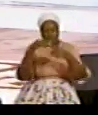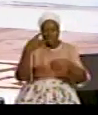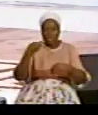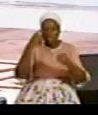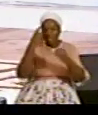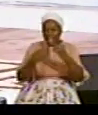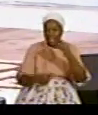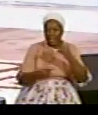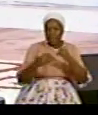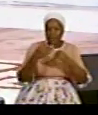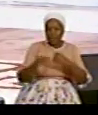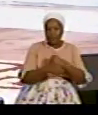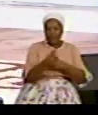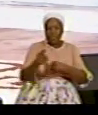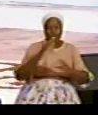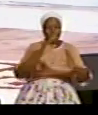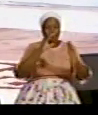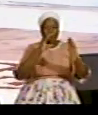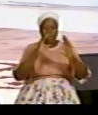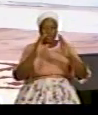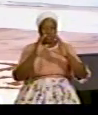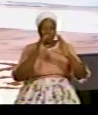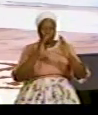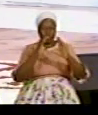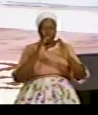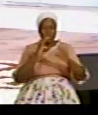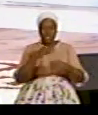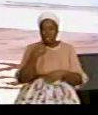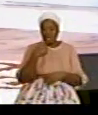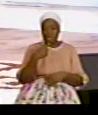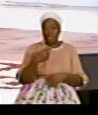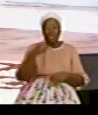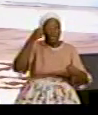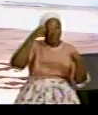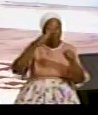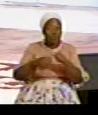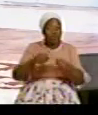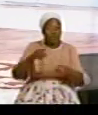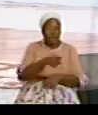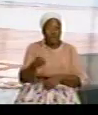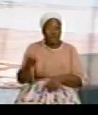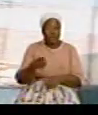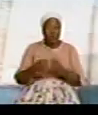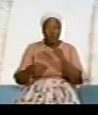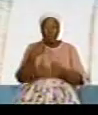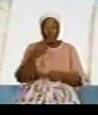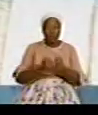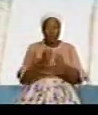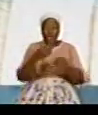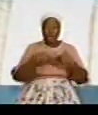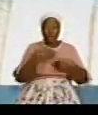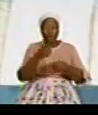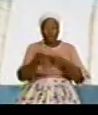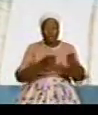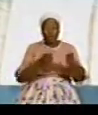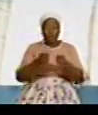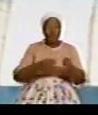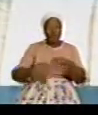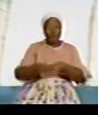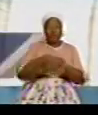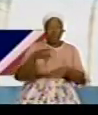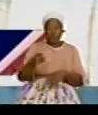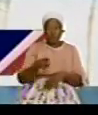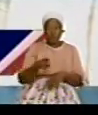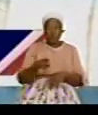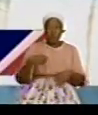end of their conversation. It says, remember them which have the rule over you, who